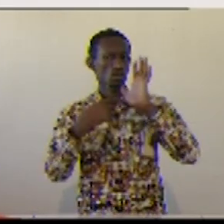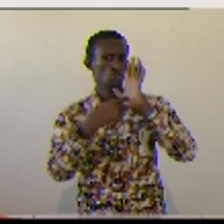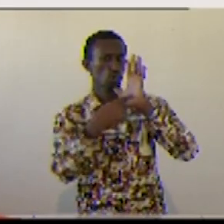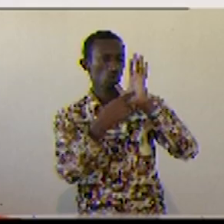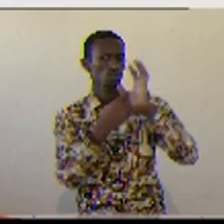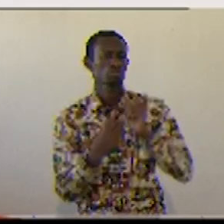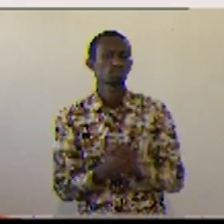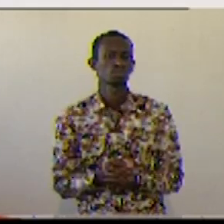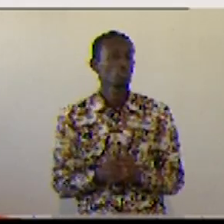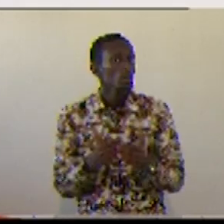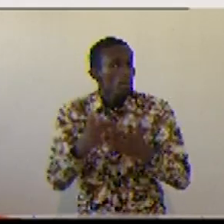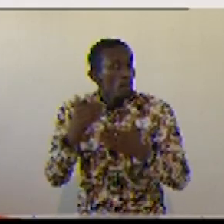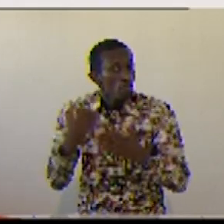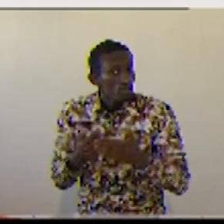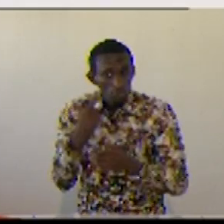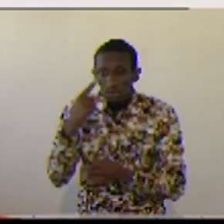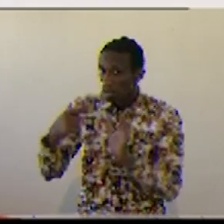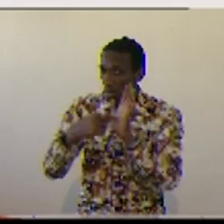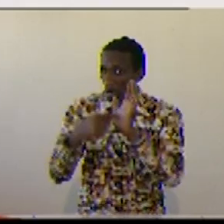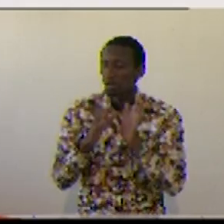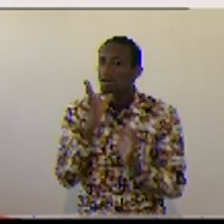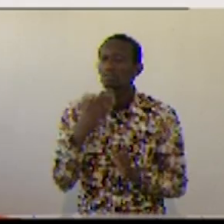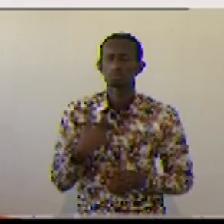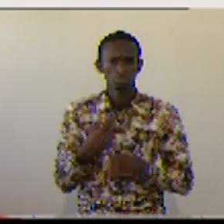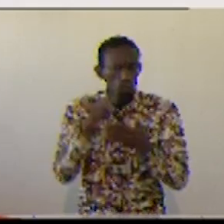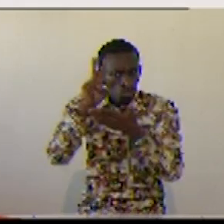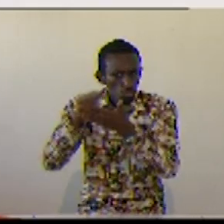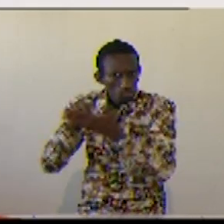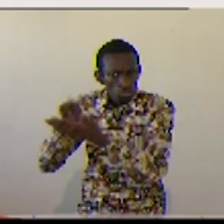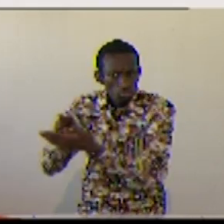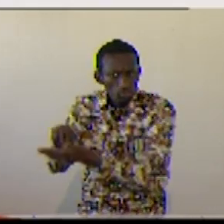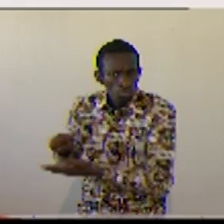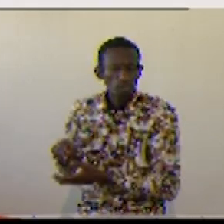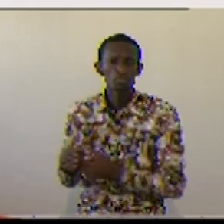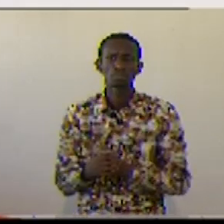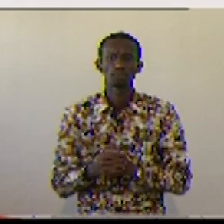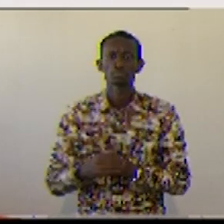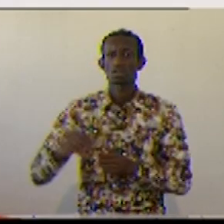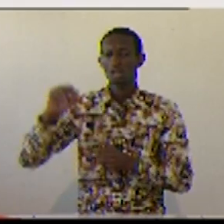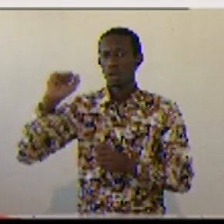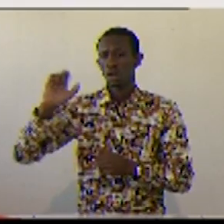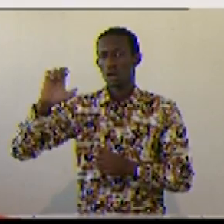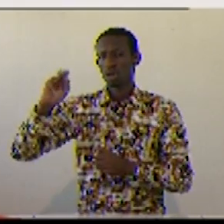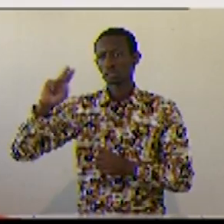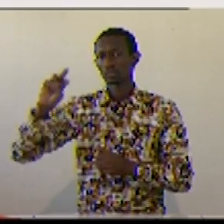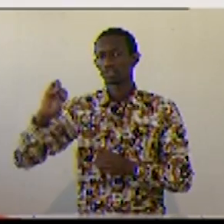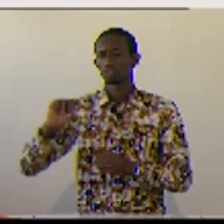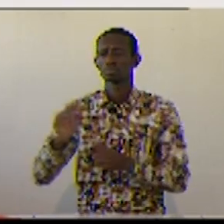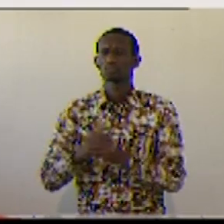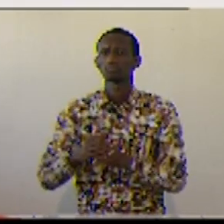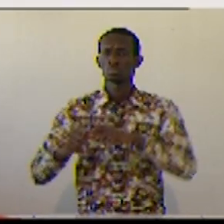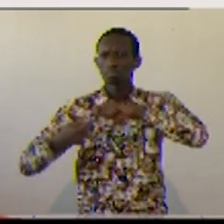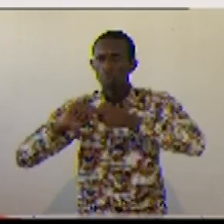And before we look at the example, let us read. Active metals react with dilute acids to produce salts